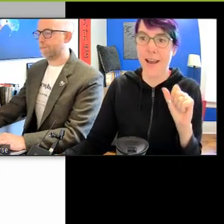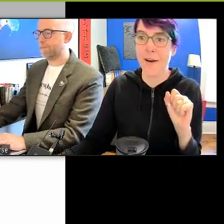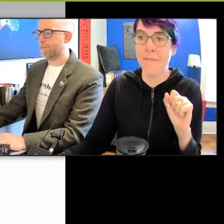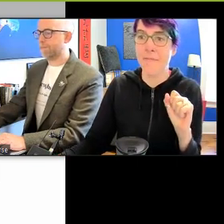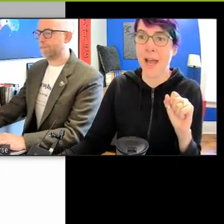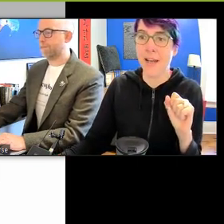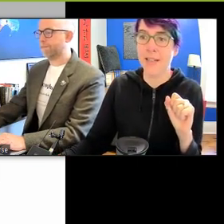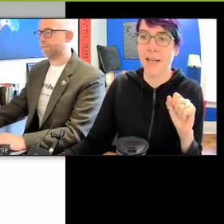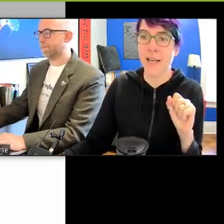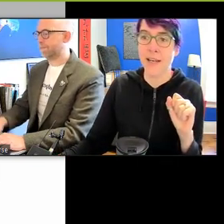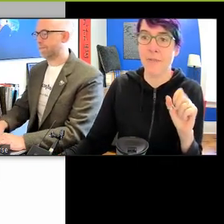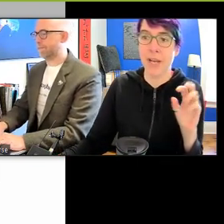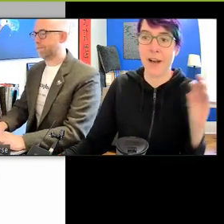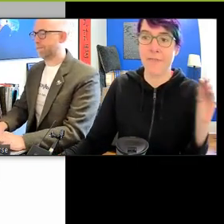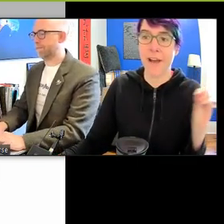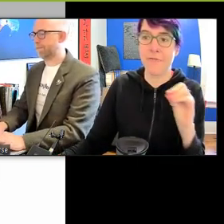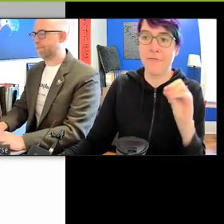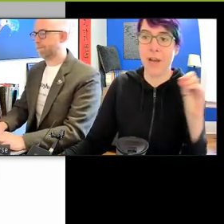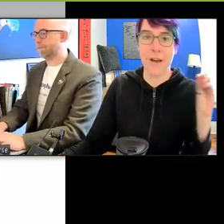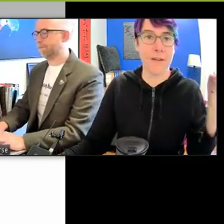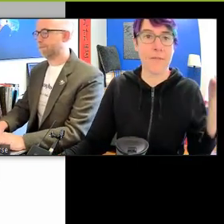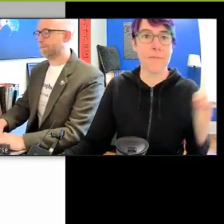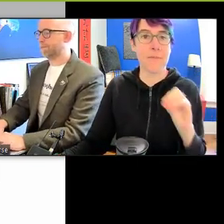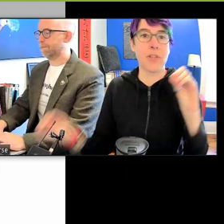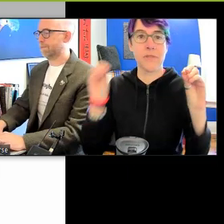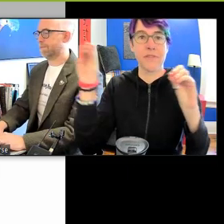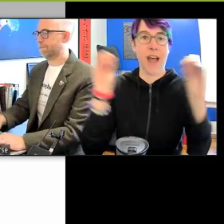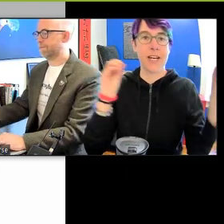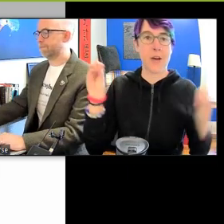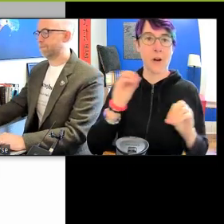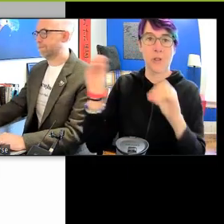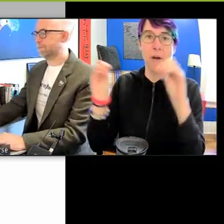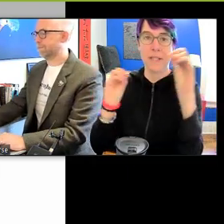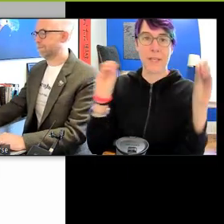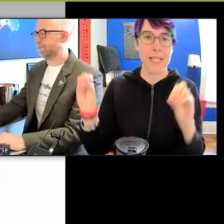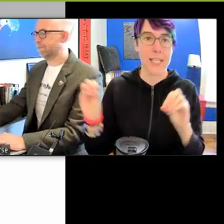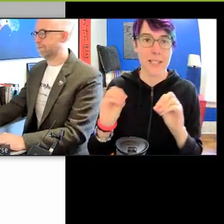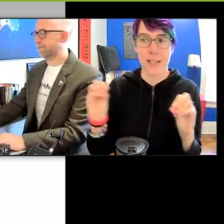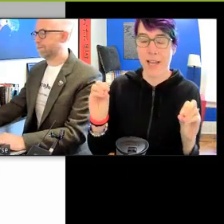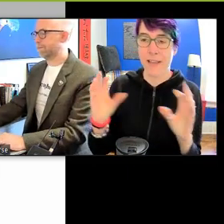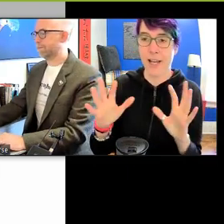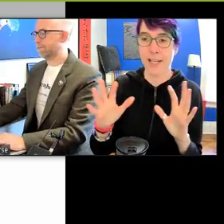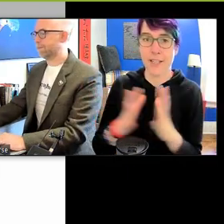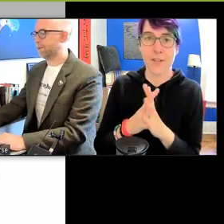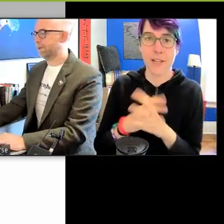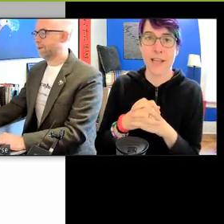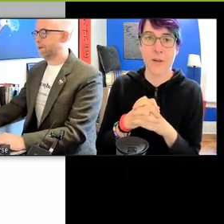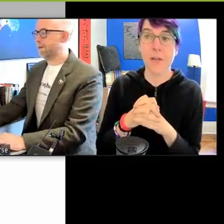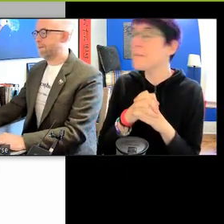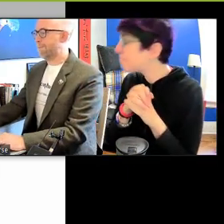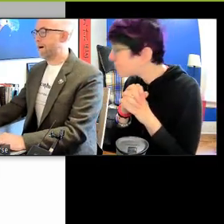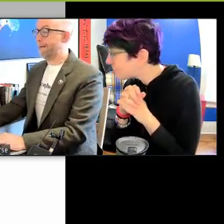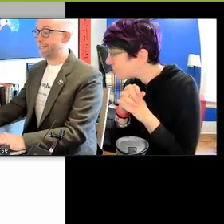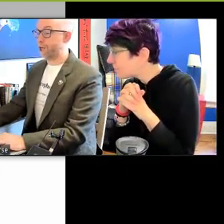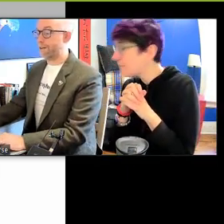it, and we kind of have sort of divided out our responsibilities and that kind of deal. So that's how that